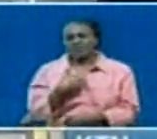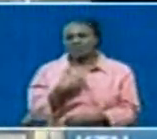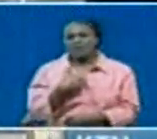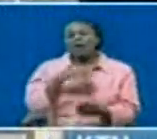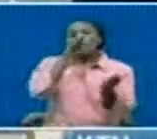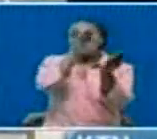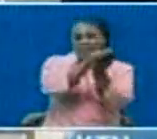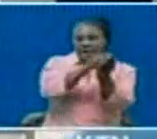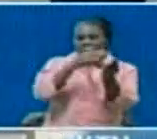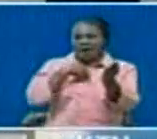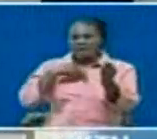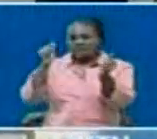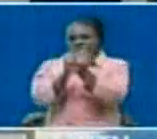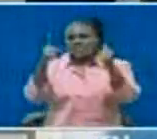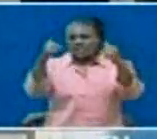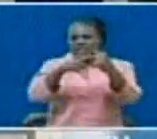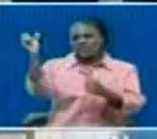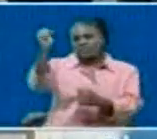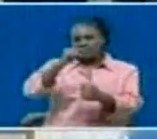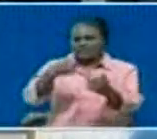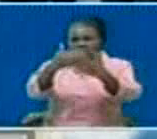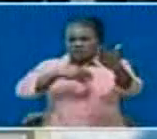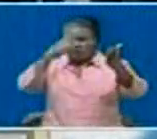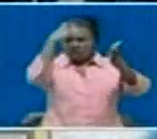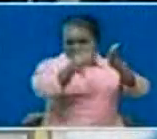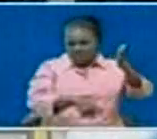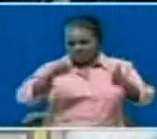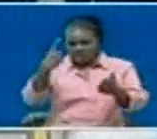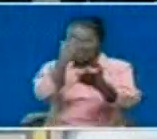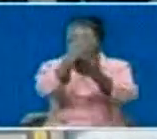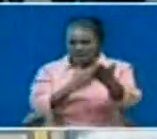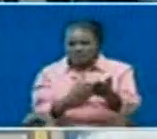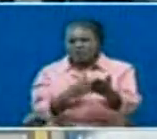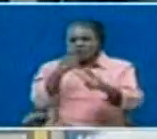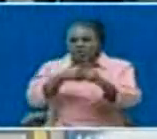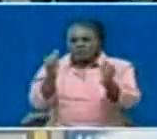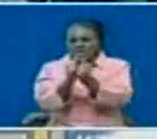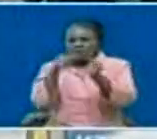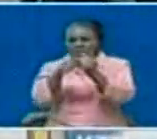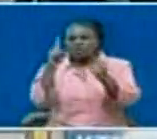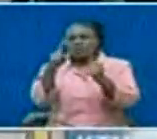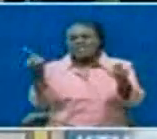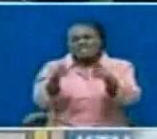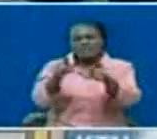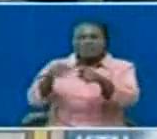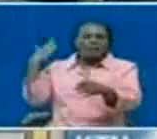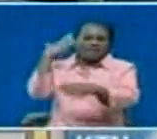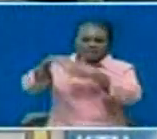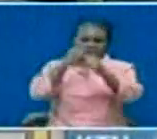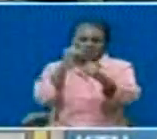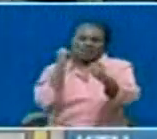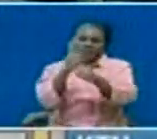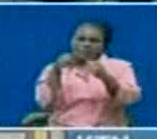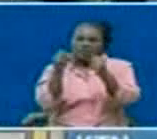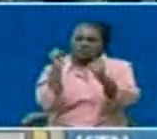The bank posted a 16% increase in pre-tax profit for the first half of the year from 10.1 billion in the same period last year to 11.7